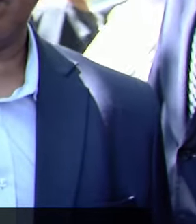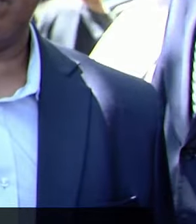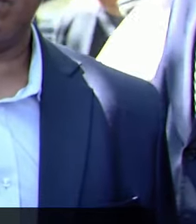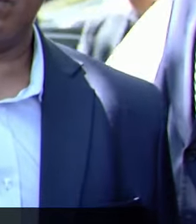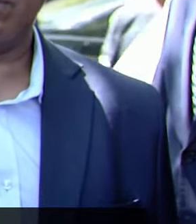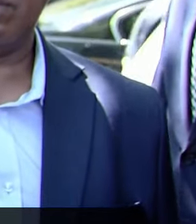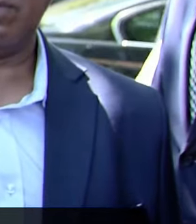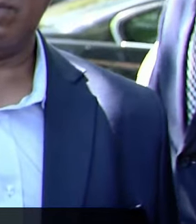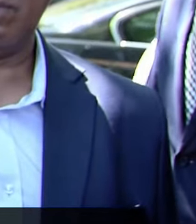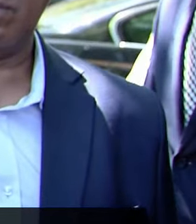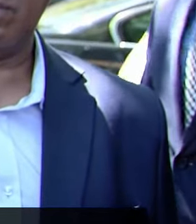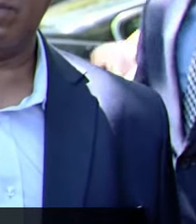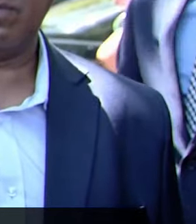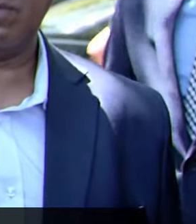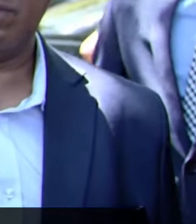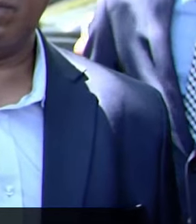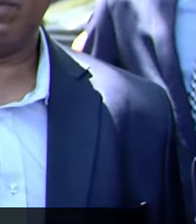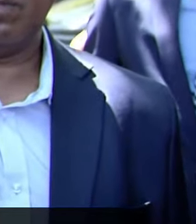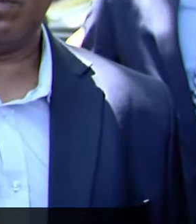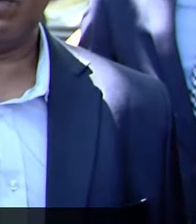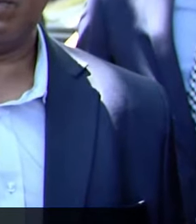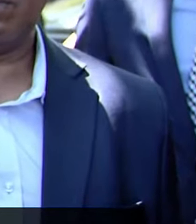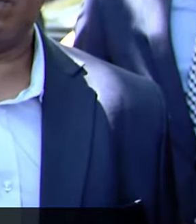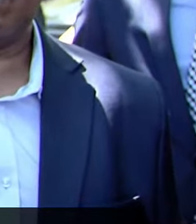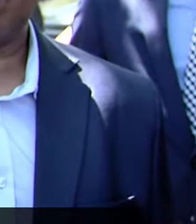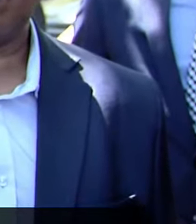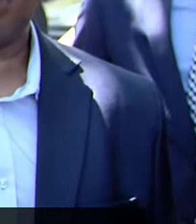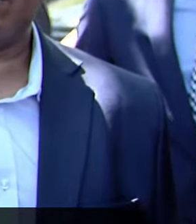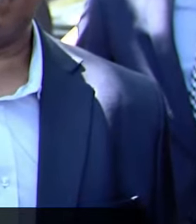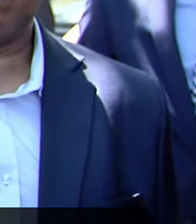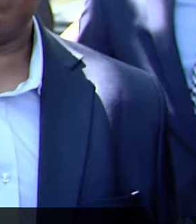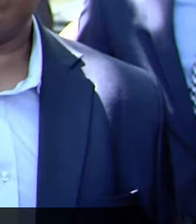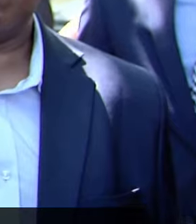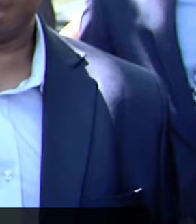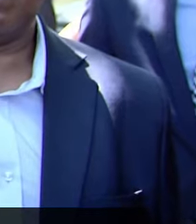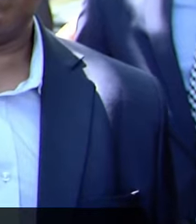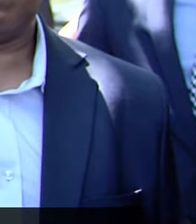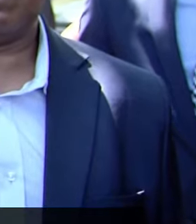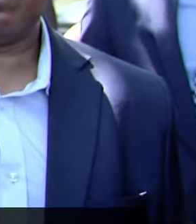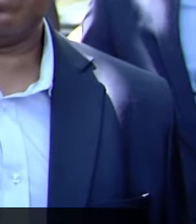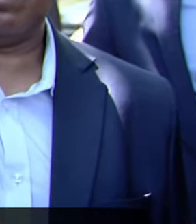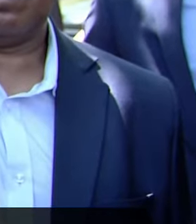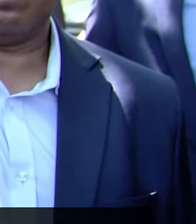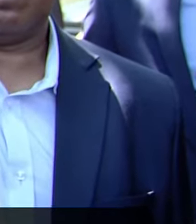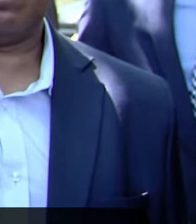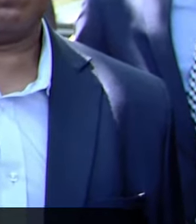be lauded and praised, no, but very, very